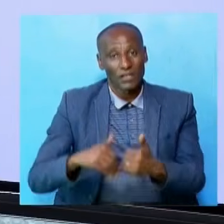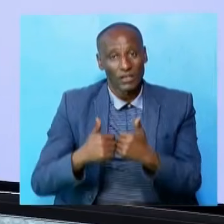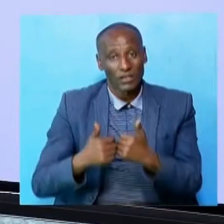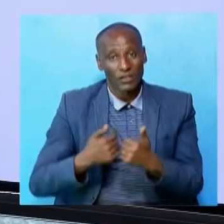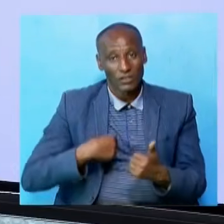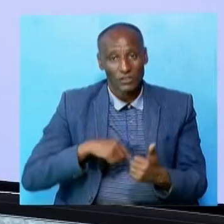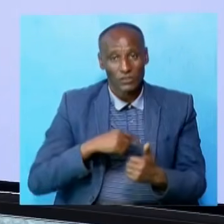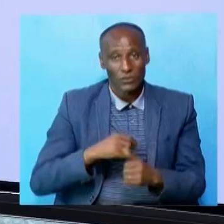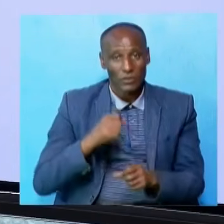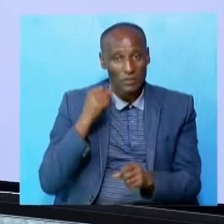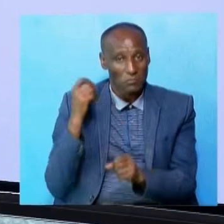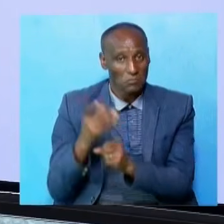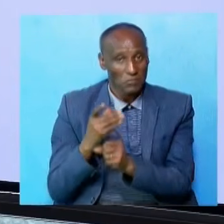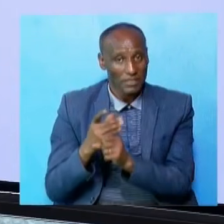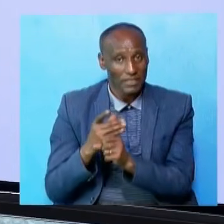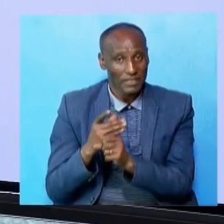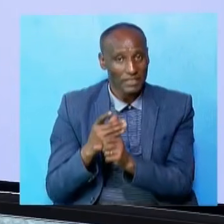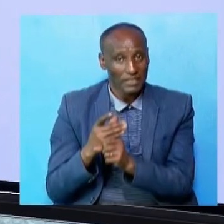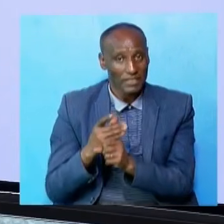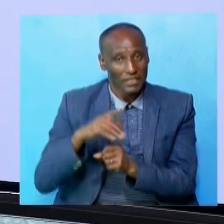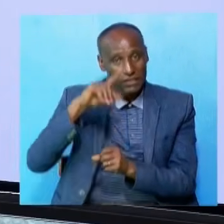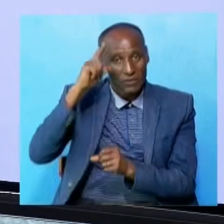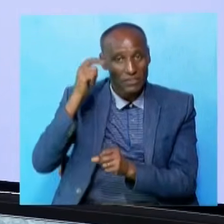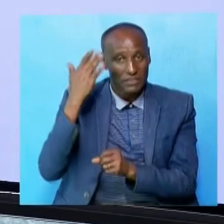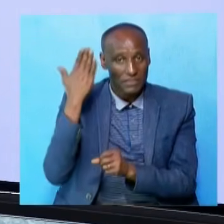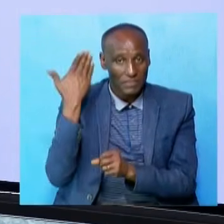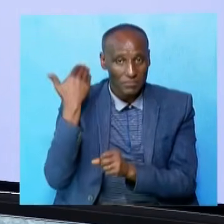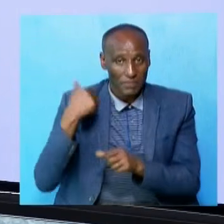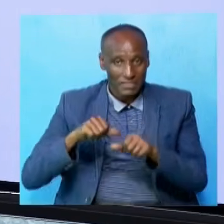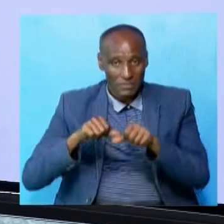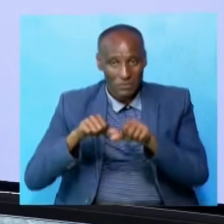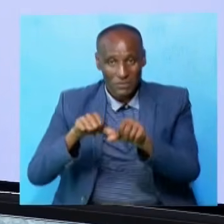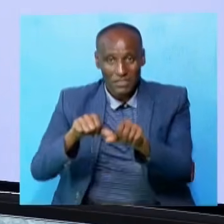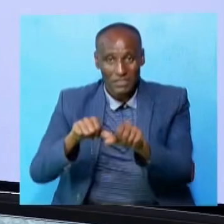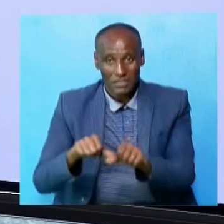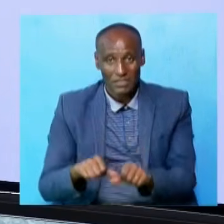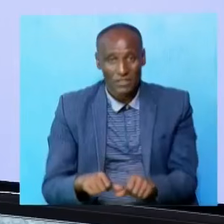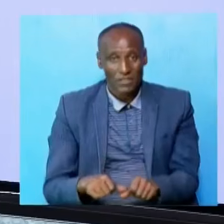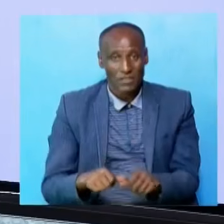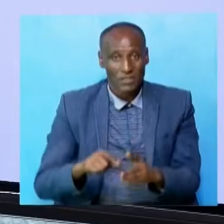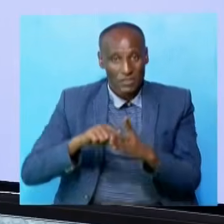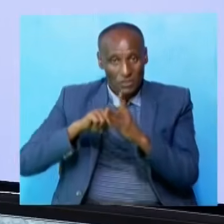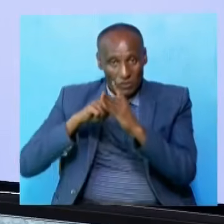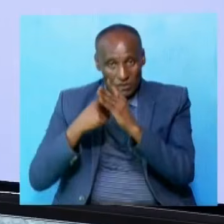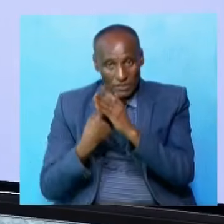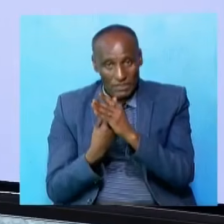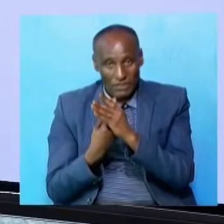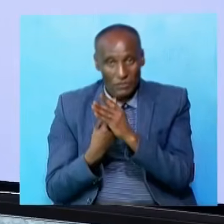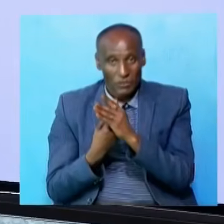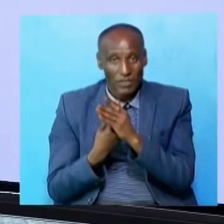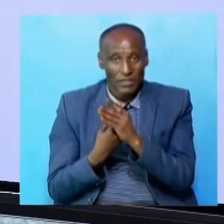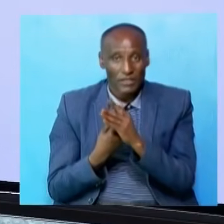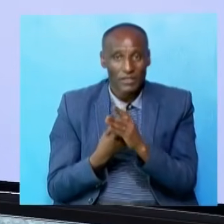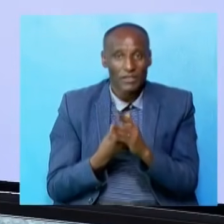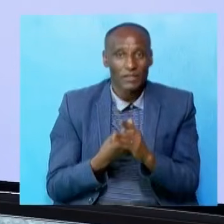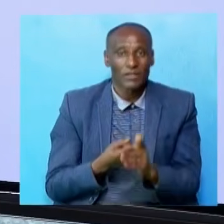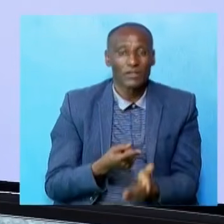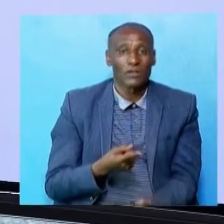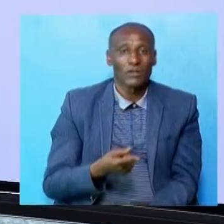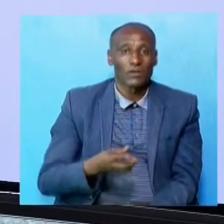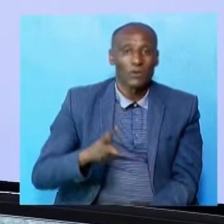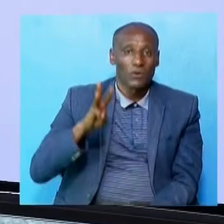a question in the past continuous? Yeah, we begin with the auxiliaries. Was